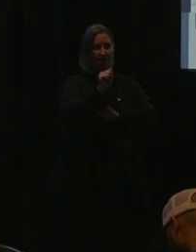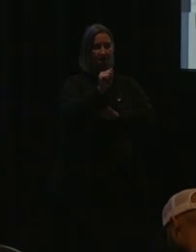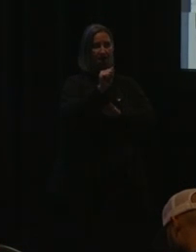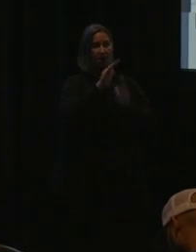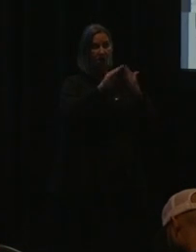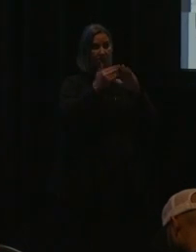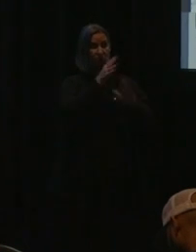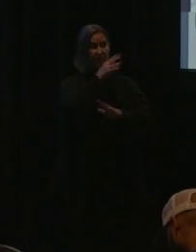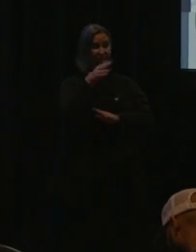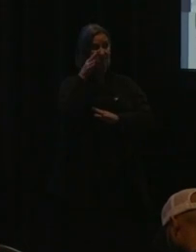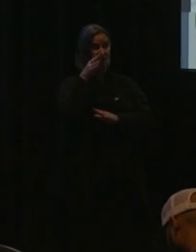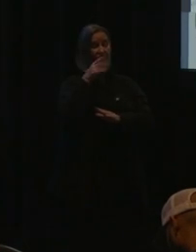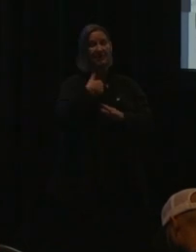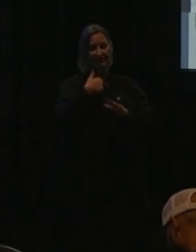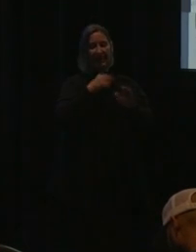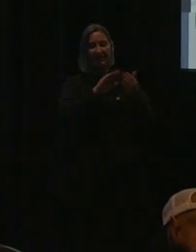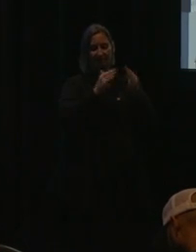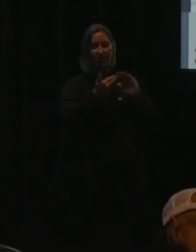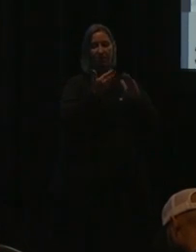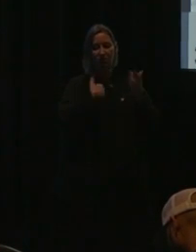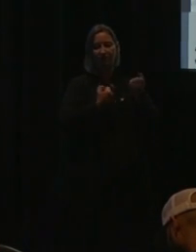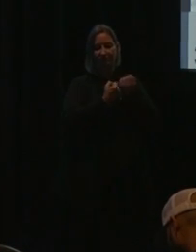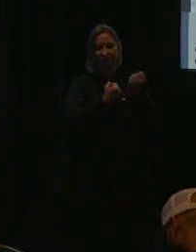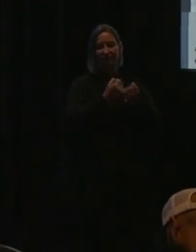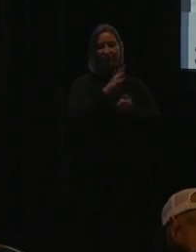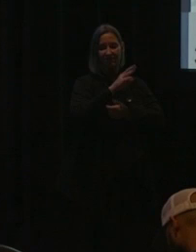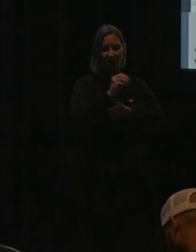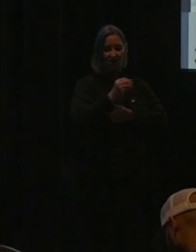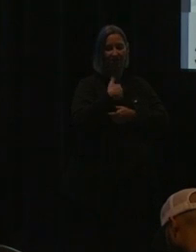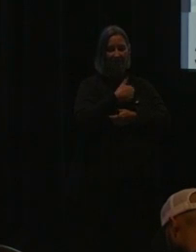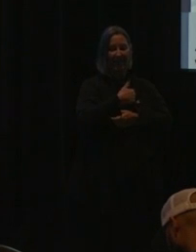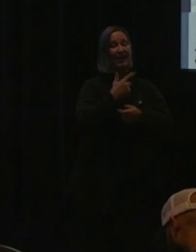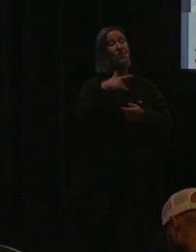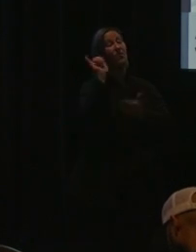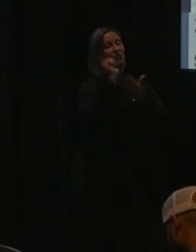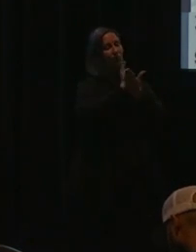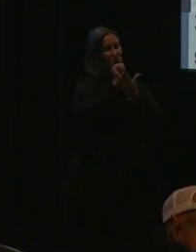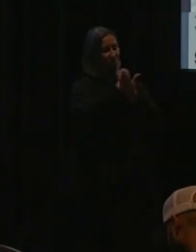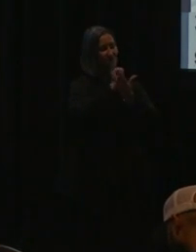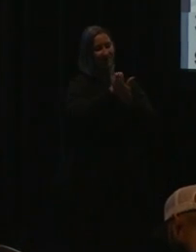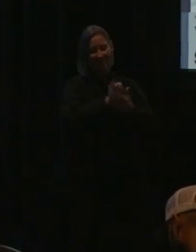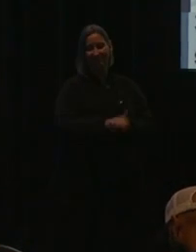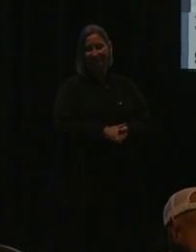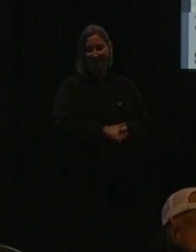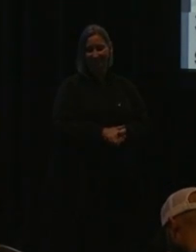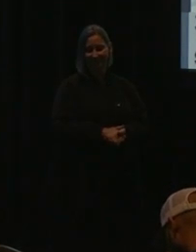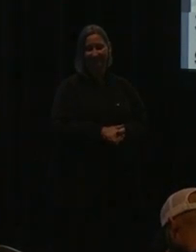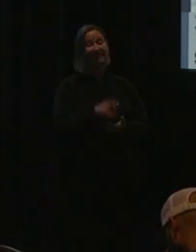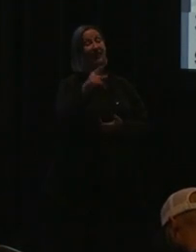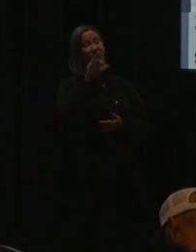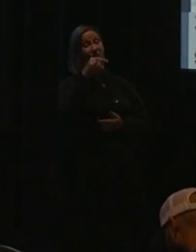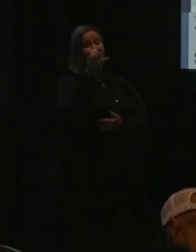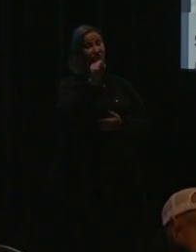350-member, non-certified, organic community-supported agriculture social enterprise in upstate New York. Throughout his professional experiences, Chris